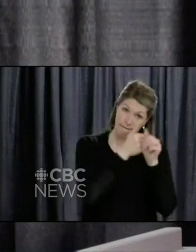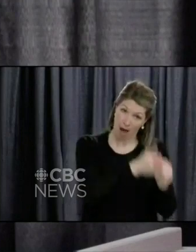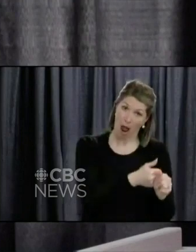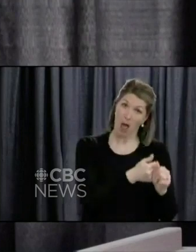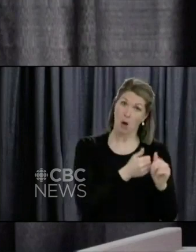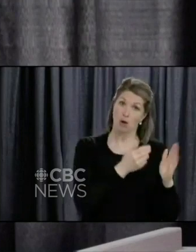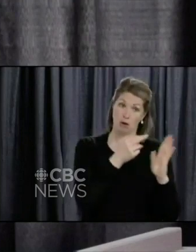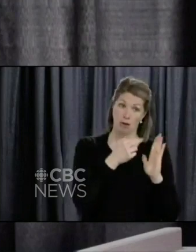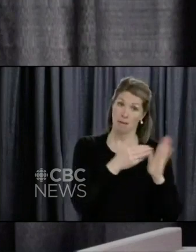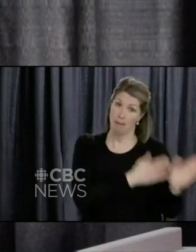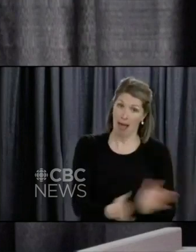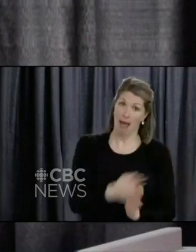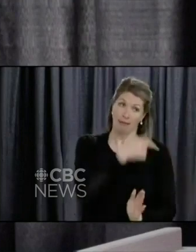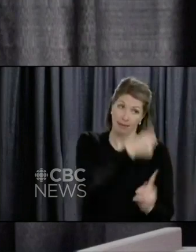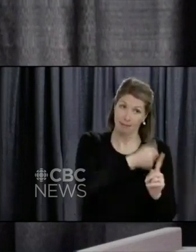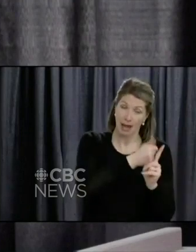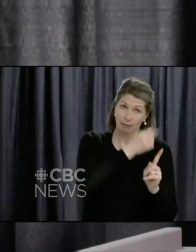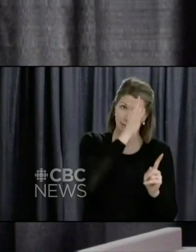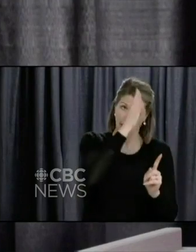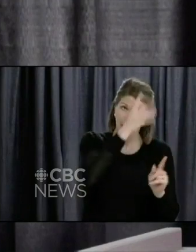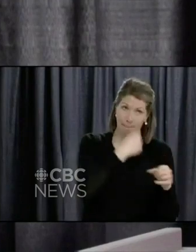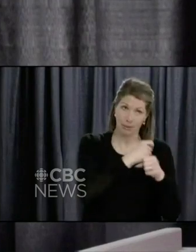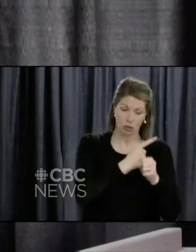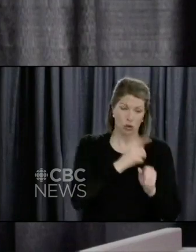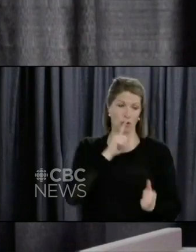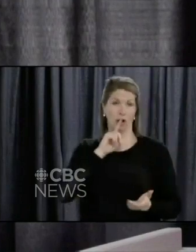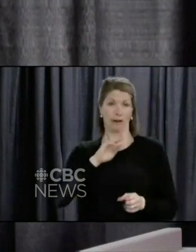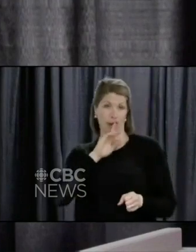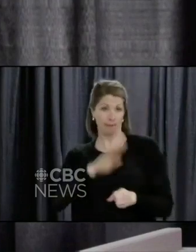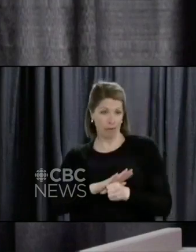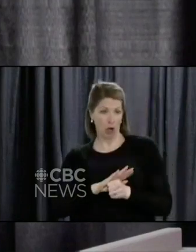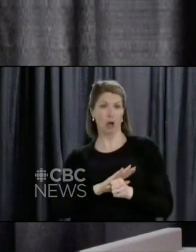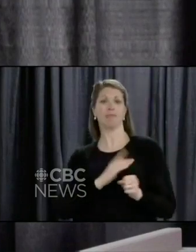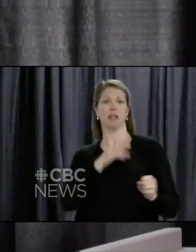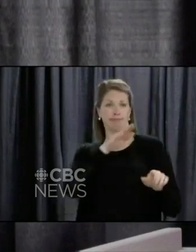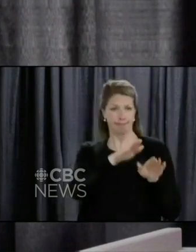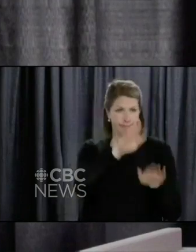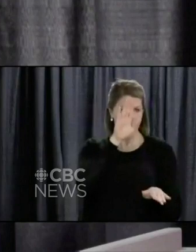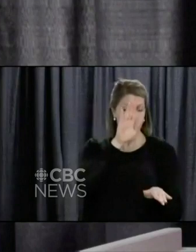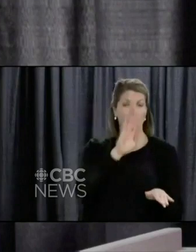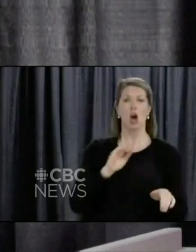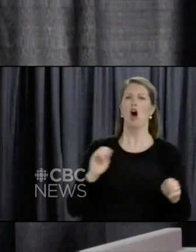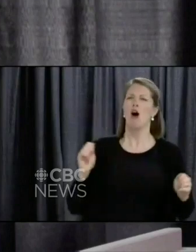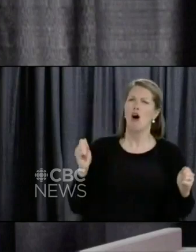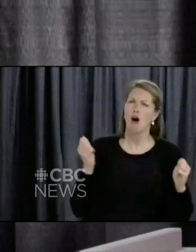arrival. Details related to these orders are available online at